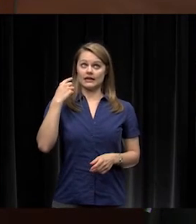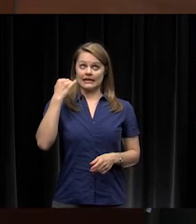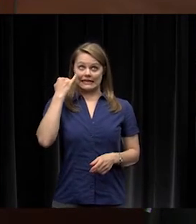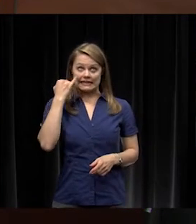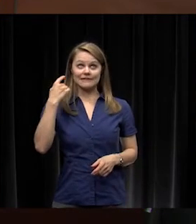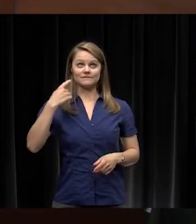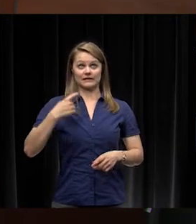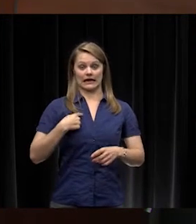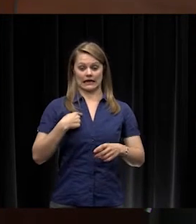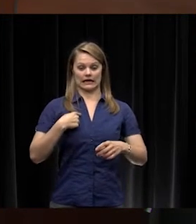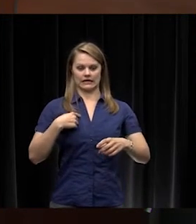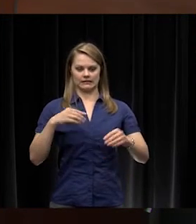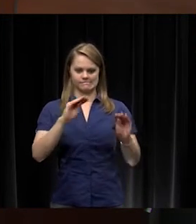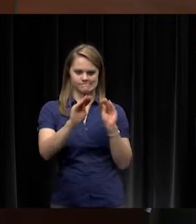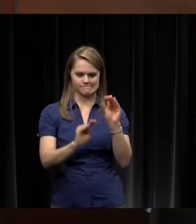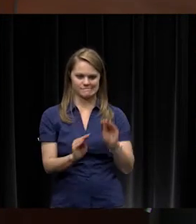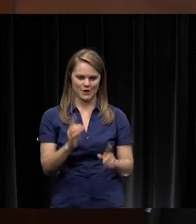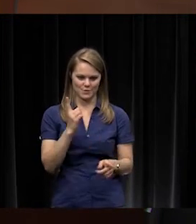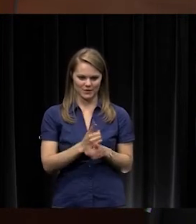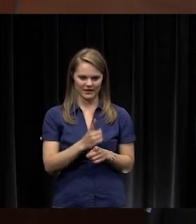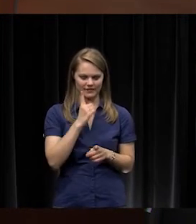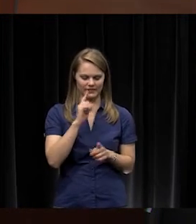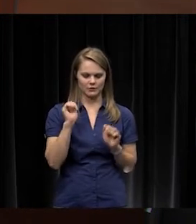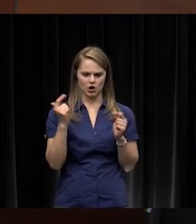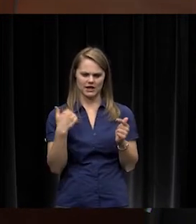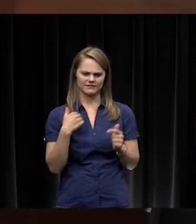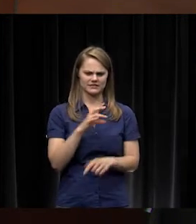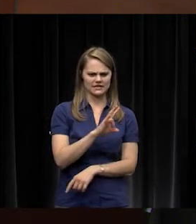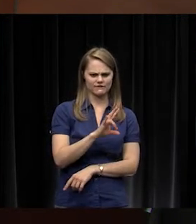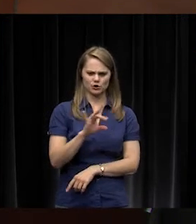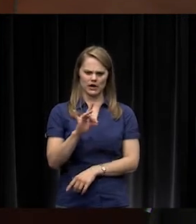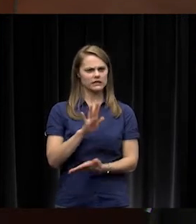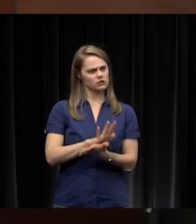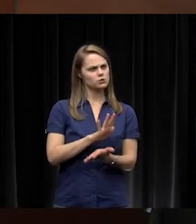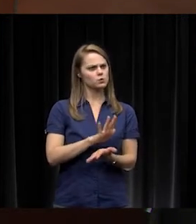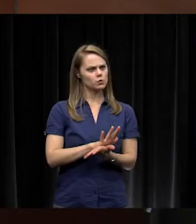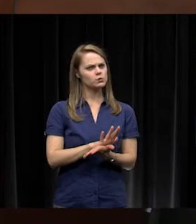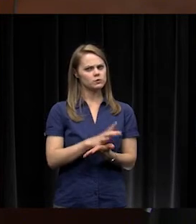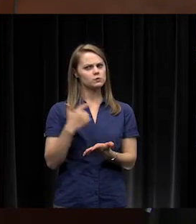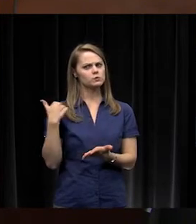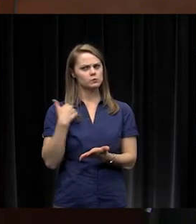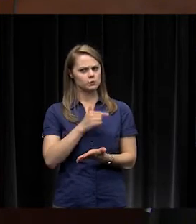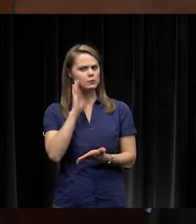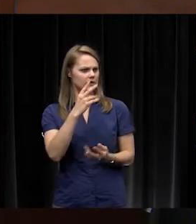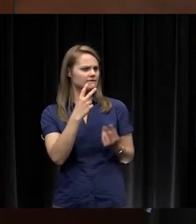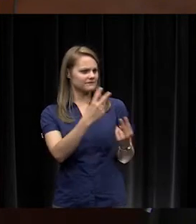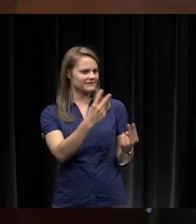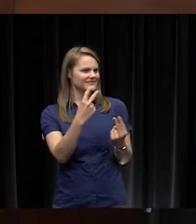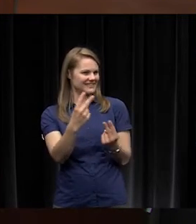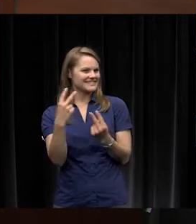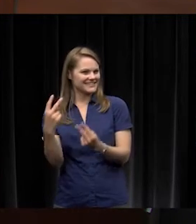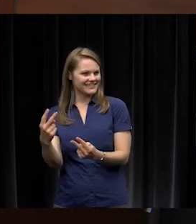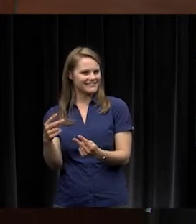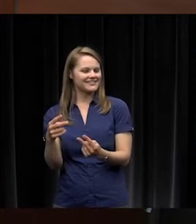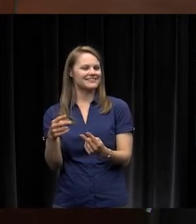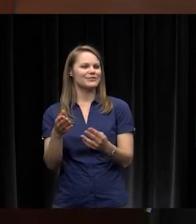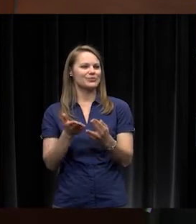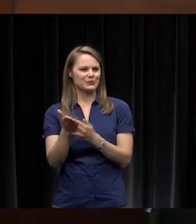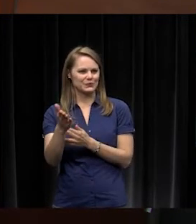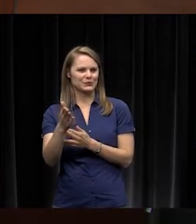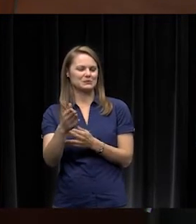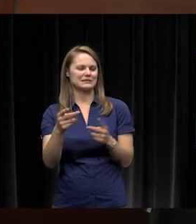everybody just about right, I think we all have either seven or eight schools that we will be visiting through the site council process.